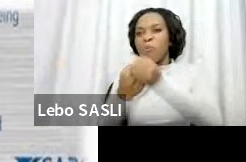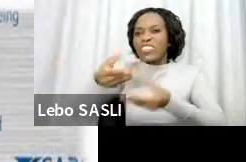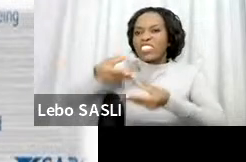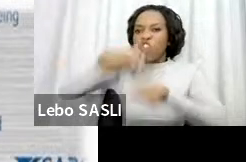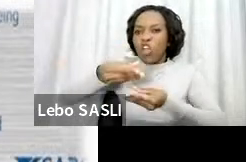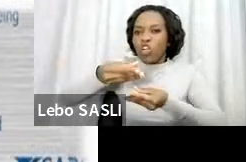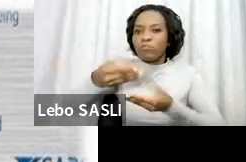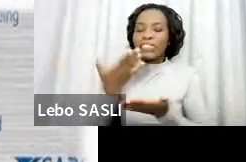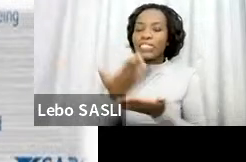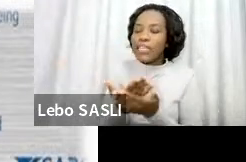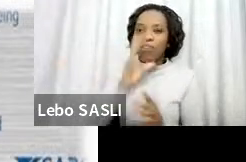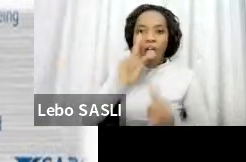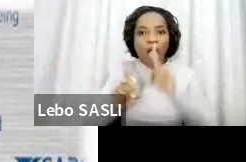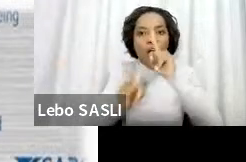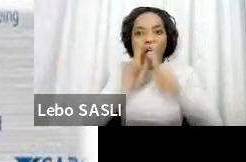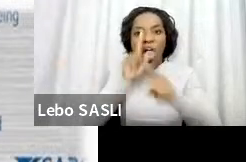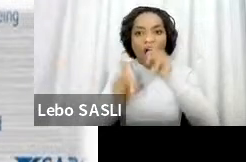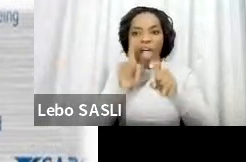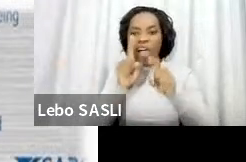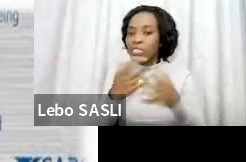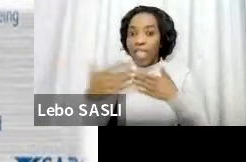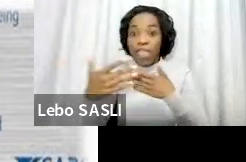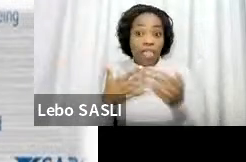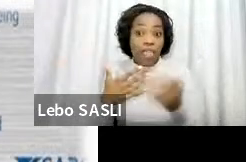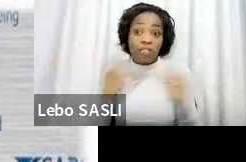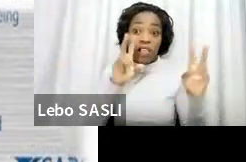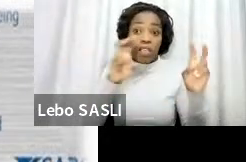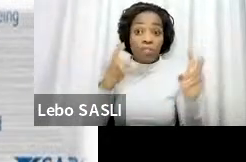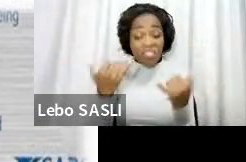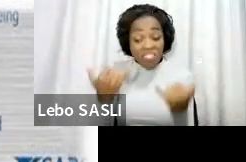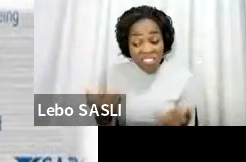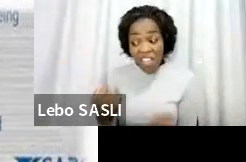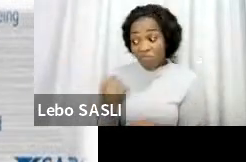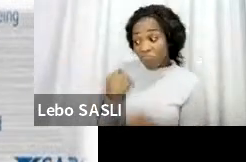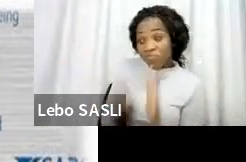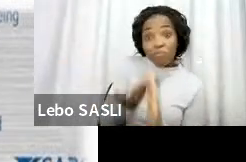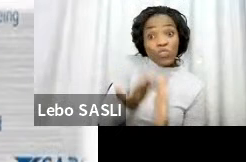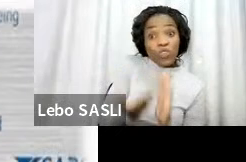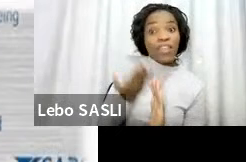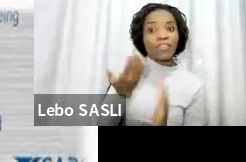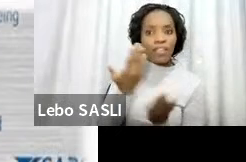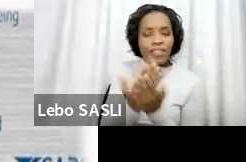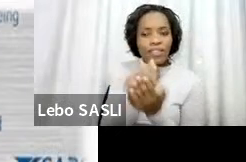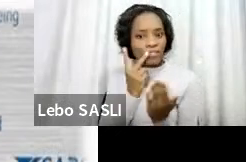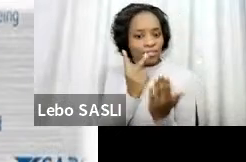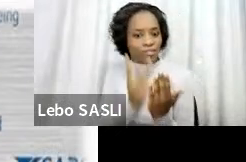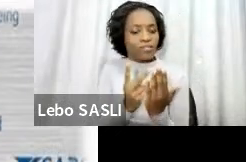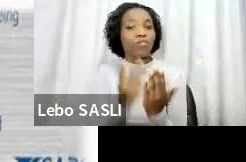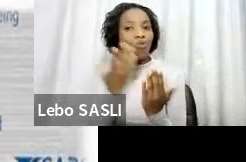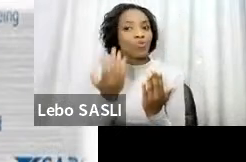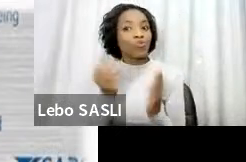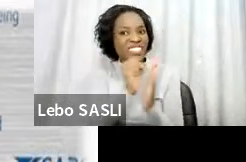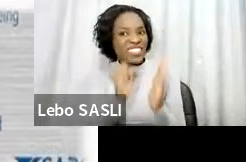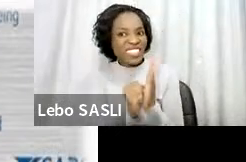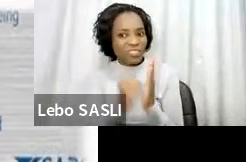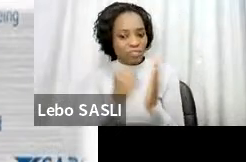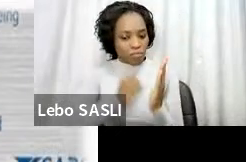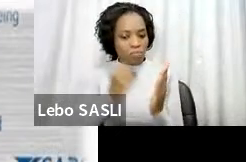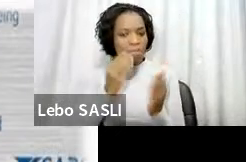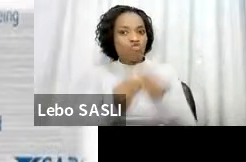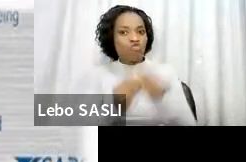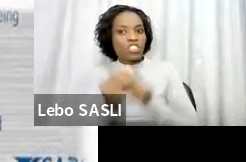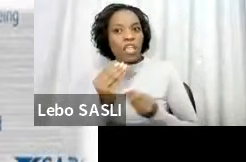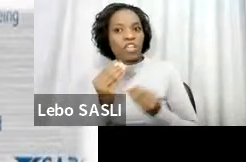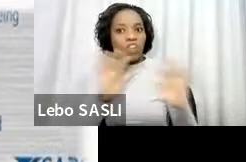issues with regard to that. Now we have upgraded it. You are able even to see the status of your transaction. Why are